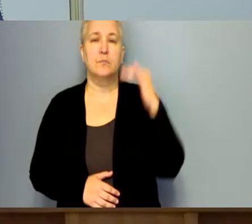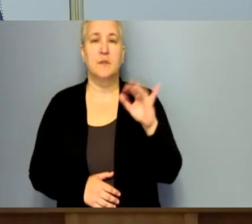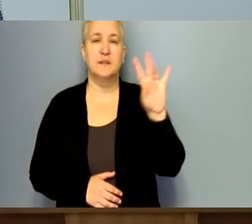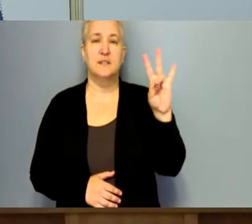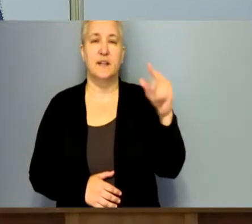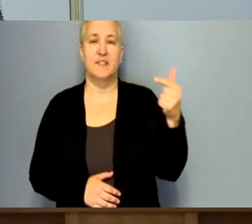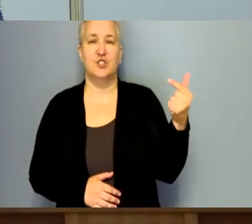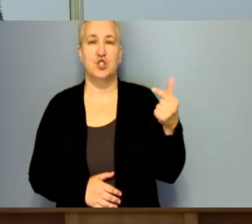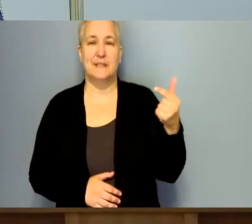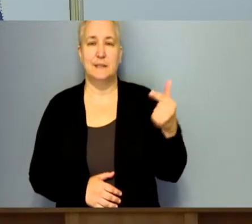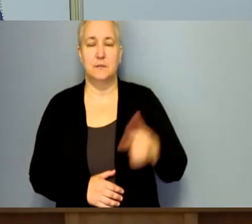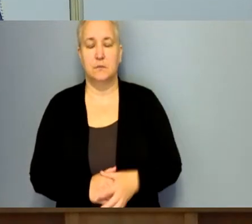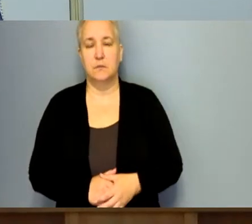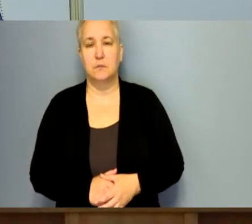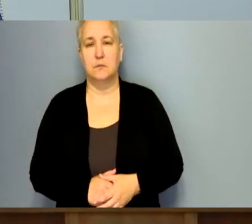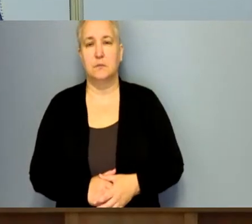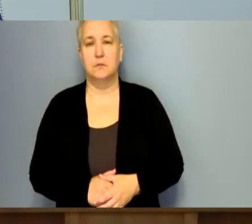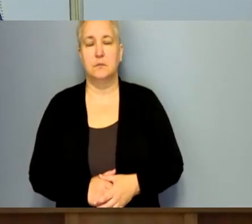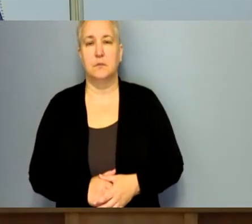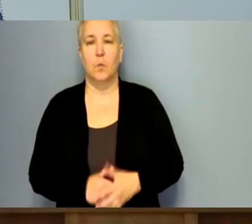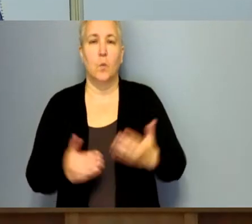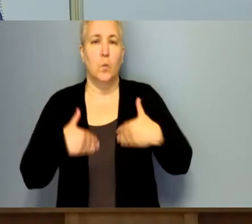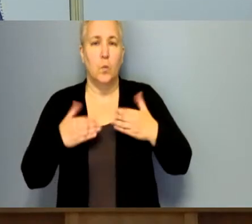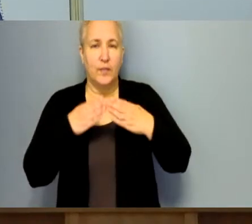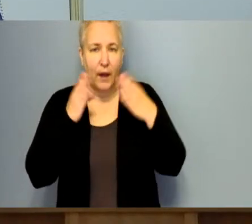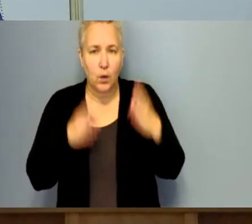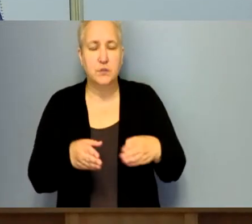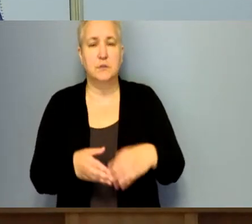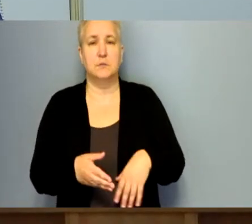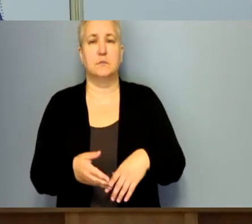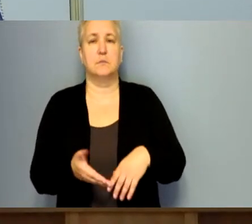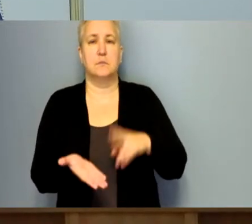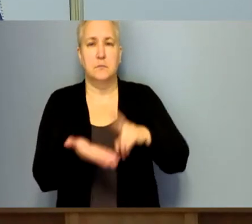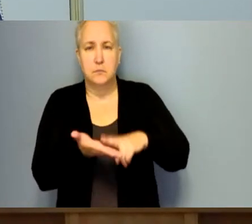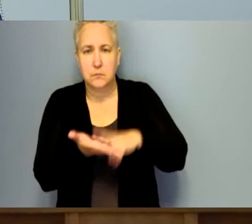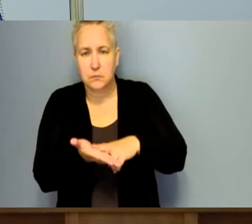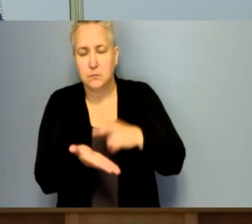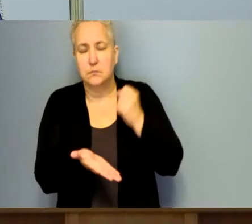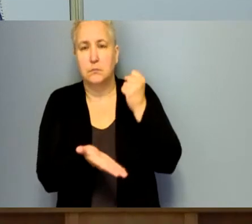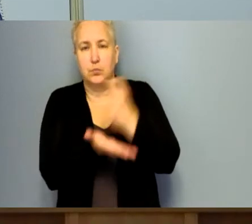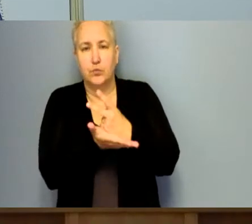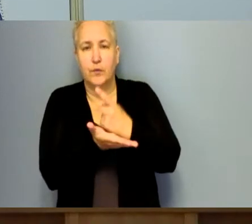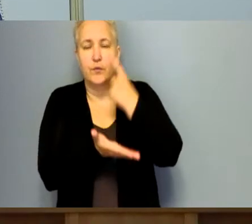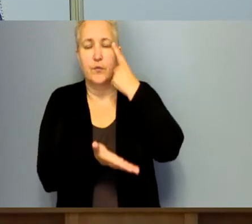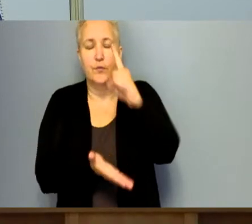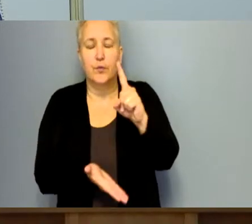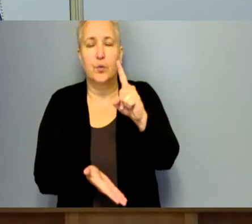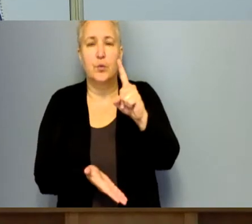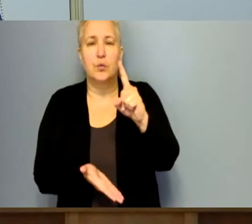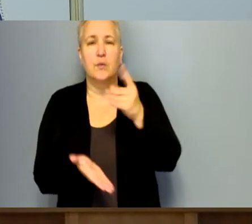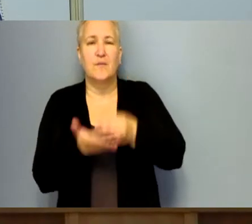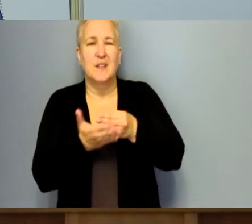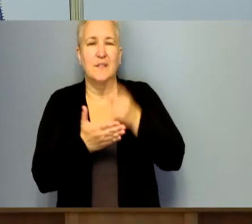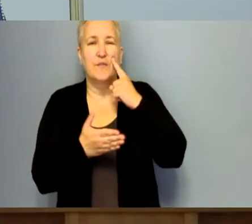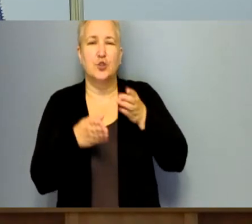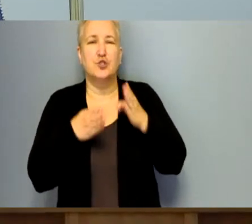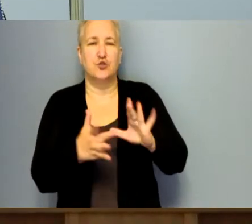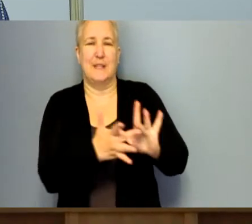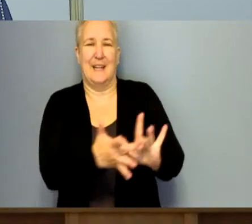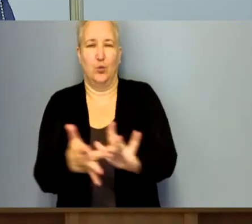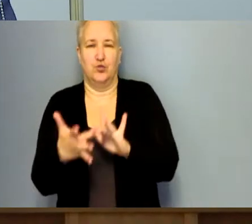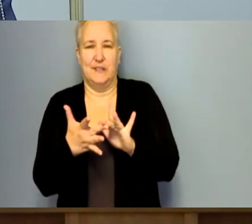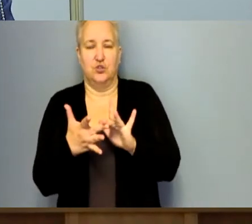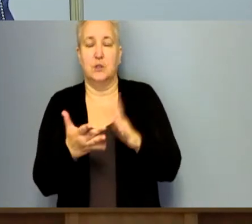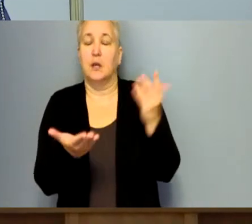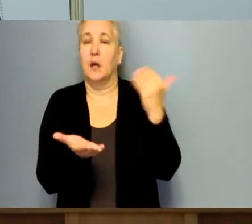7G, Valley Youth House, approved contract for funding for street outreach. Again,